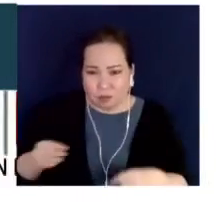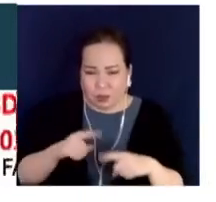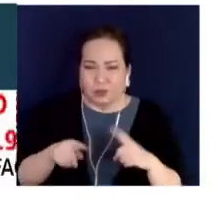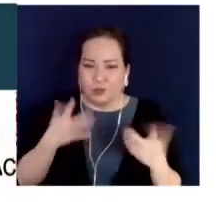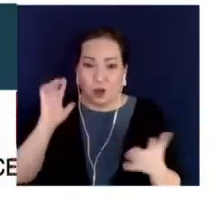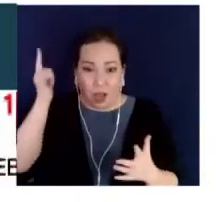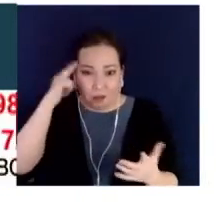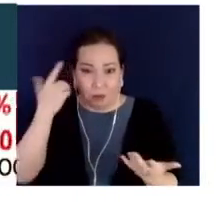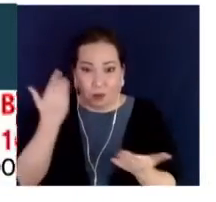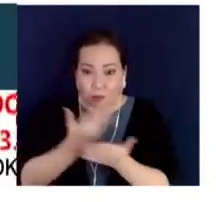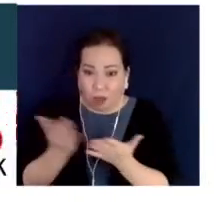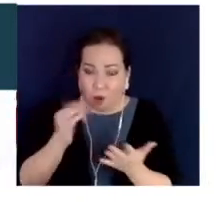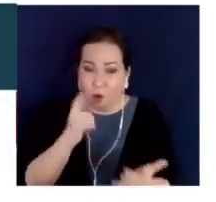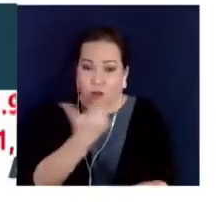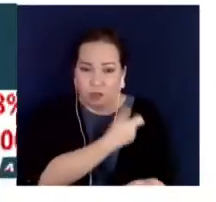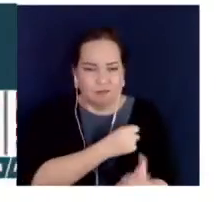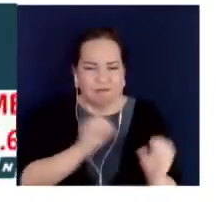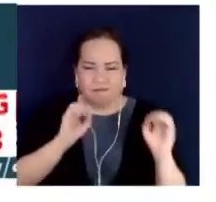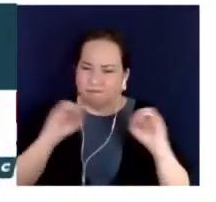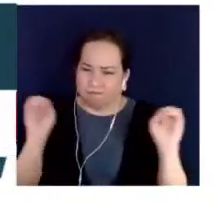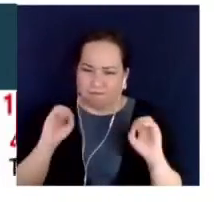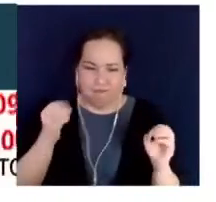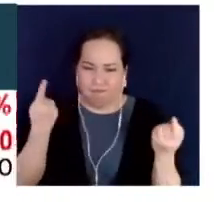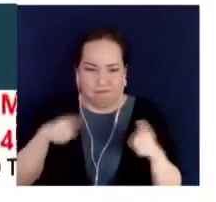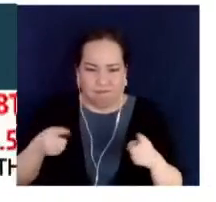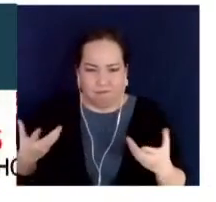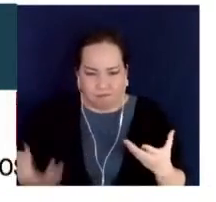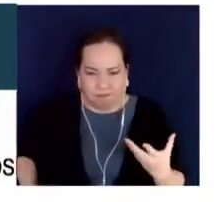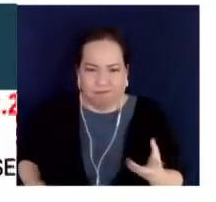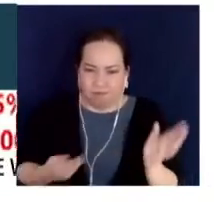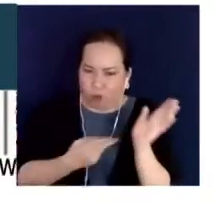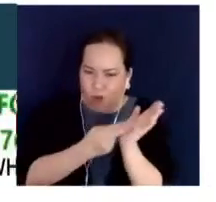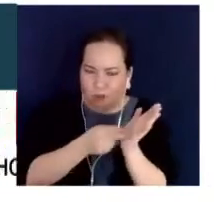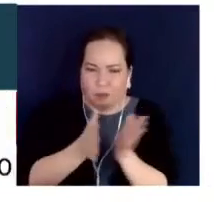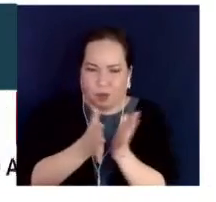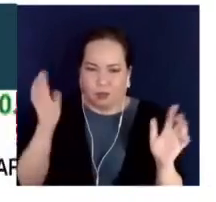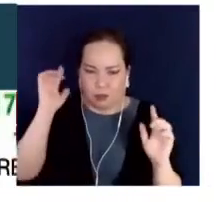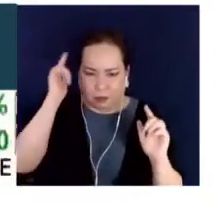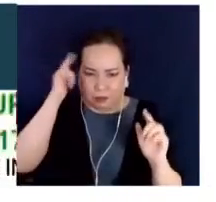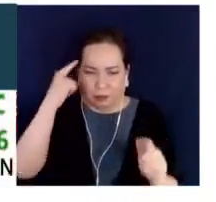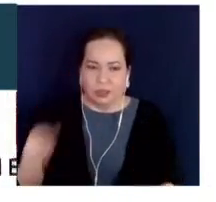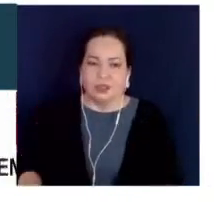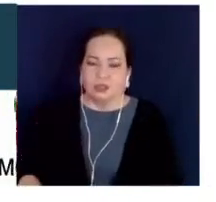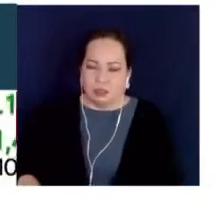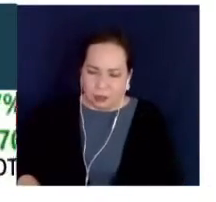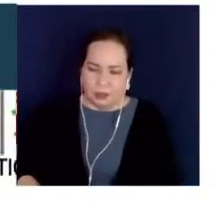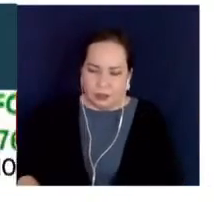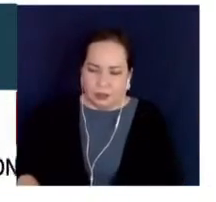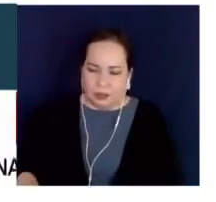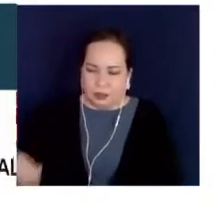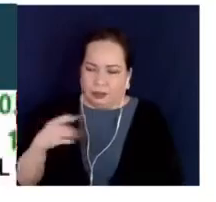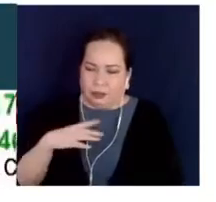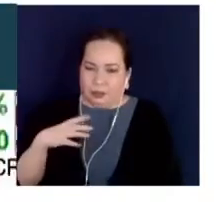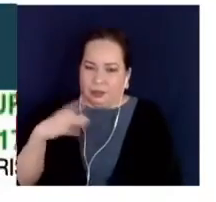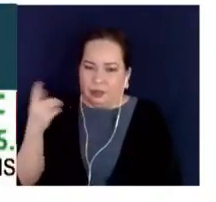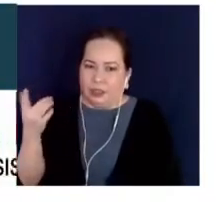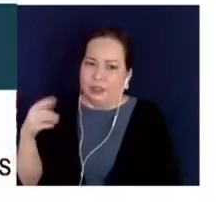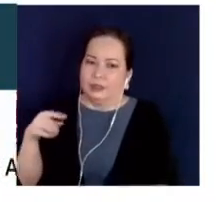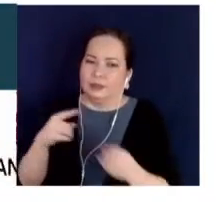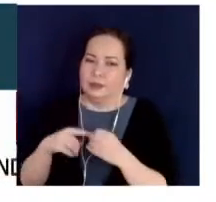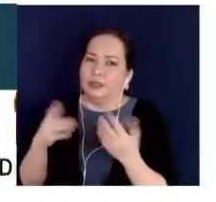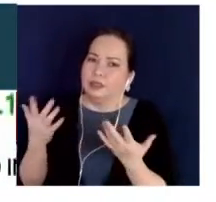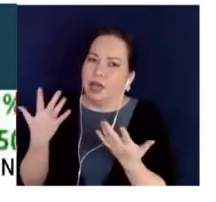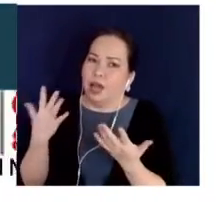transparent. All right. So talking about, you know, moving faster now, I want to know what your projection